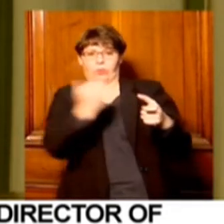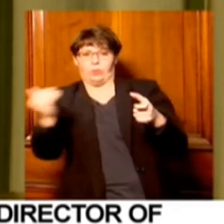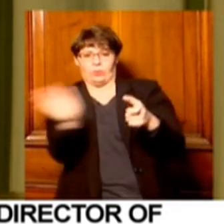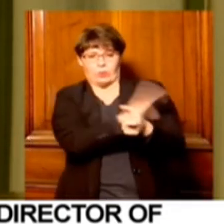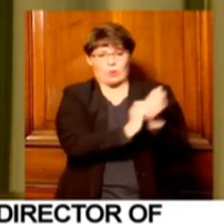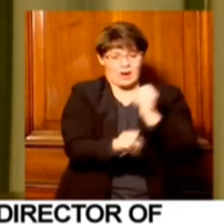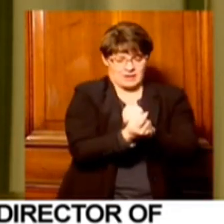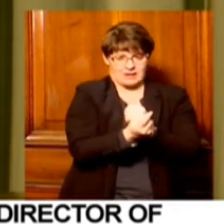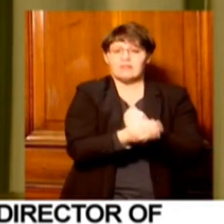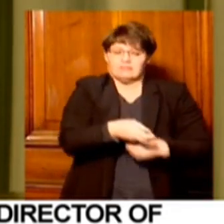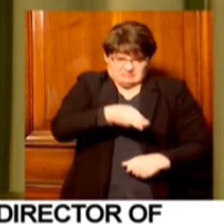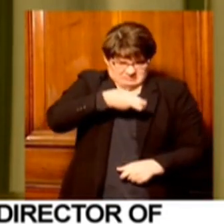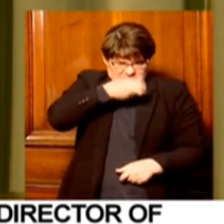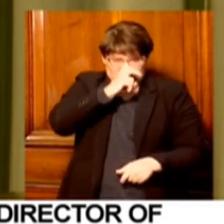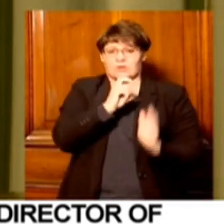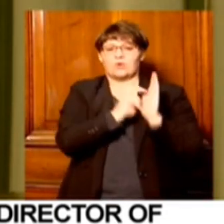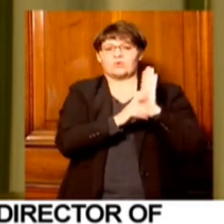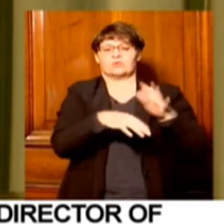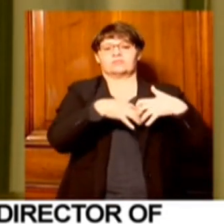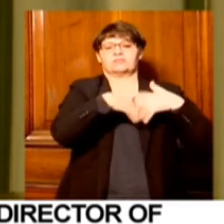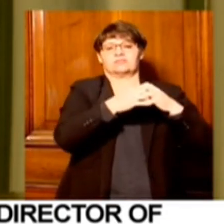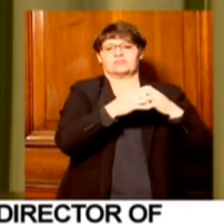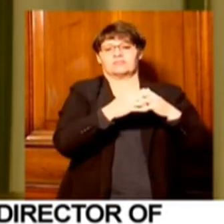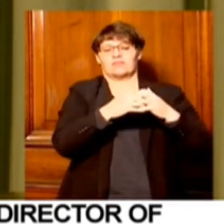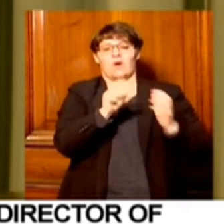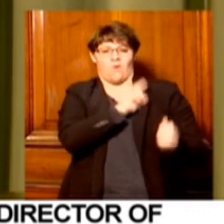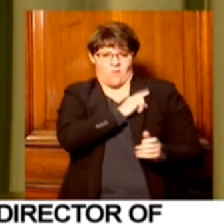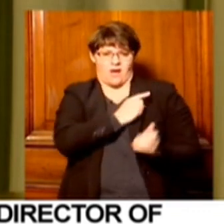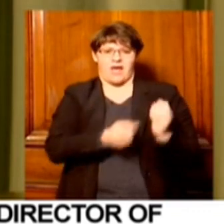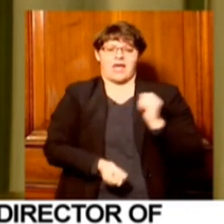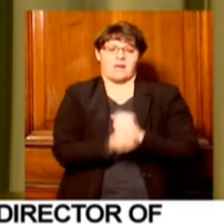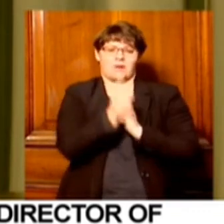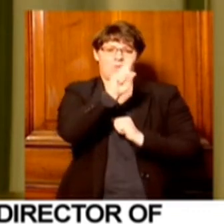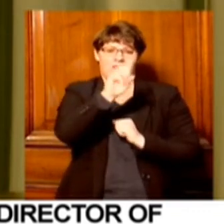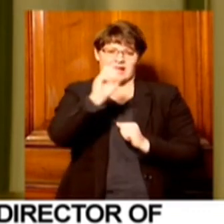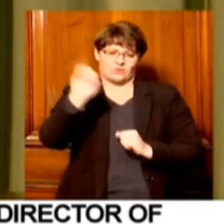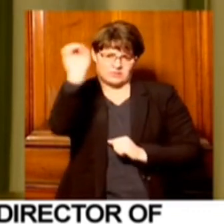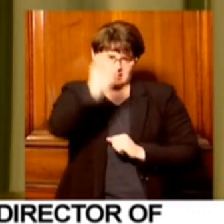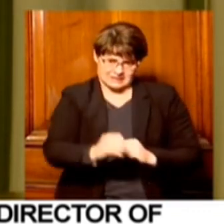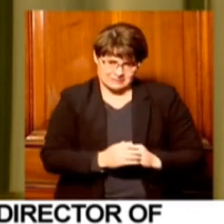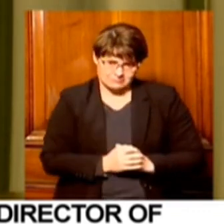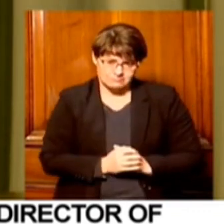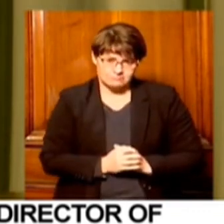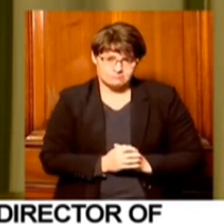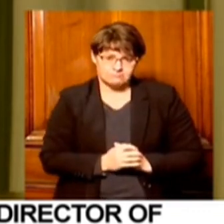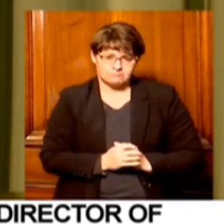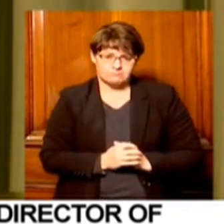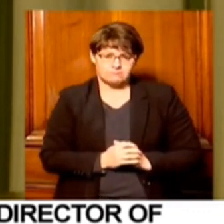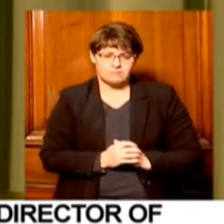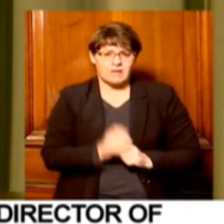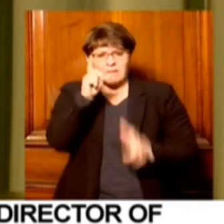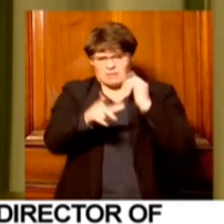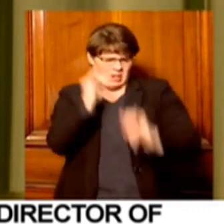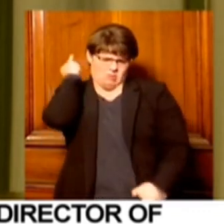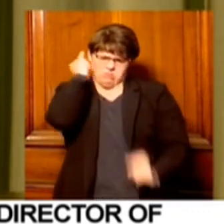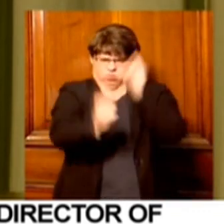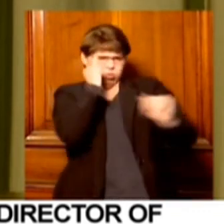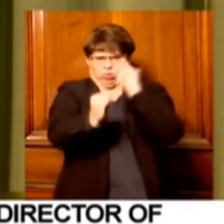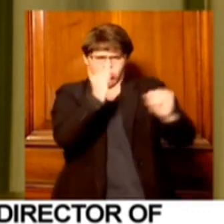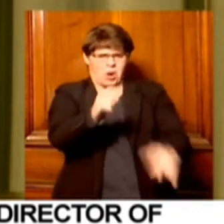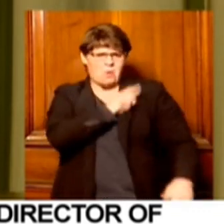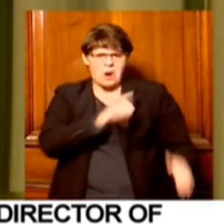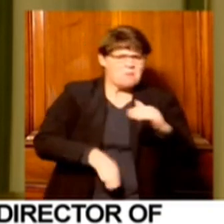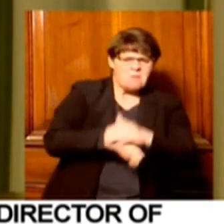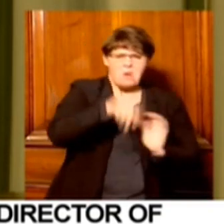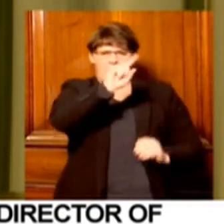protocols that come with this decision. This decision have received criticism